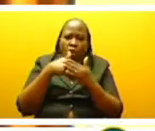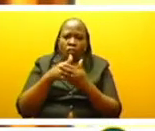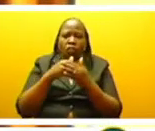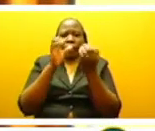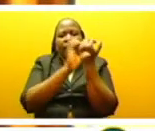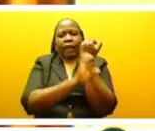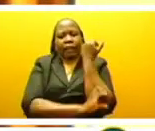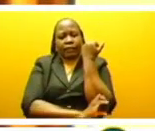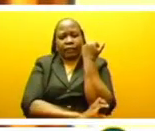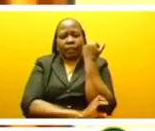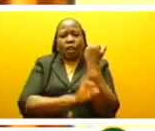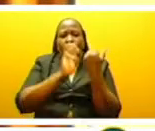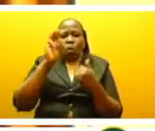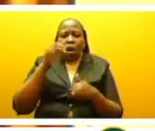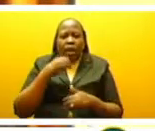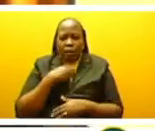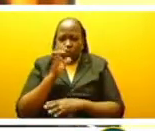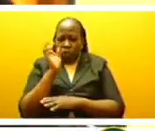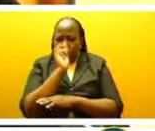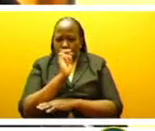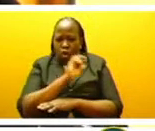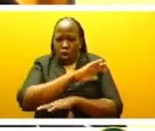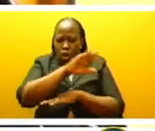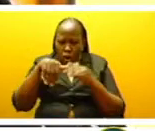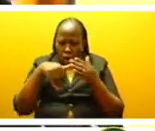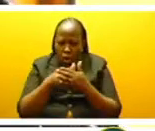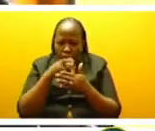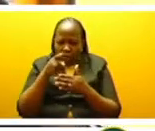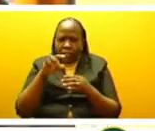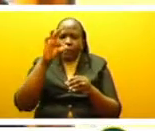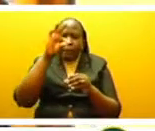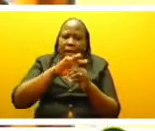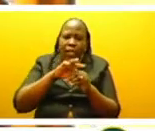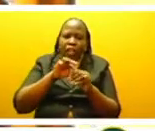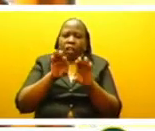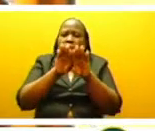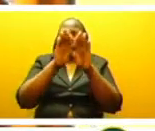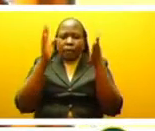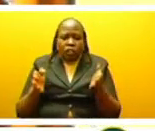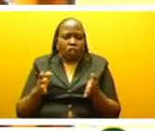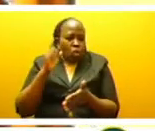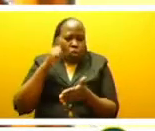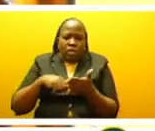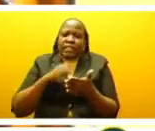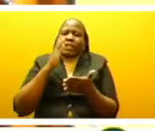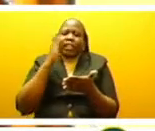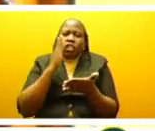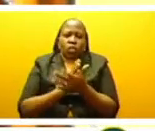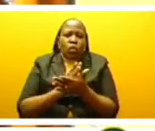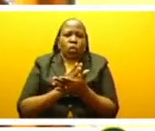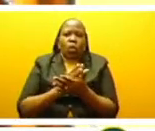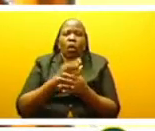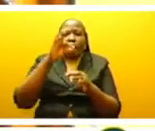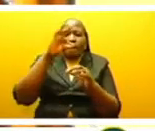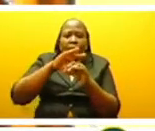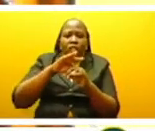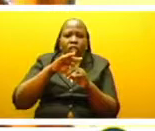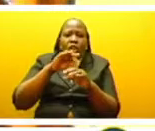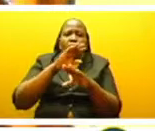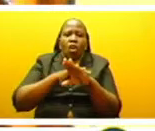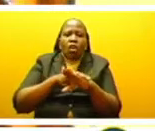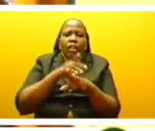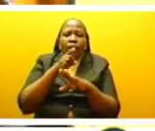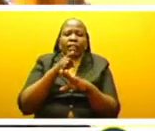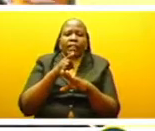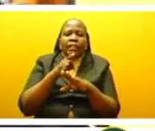We have to look at all those ballot boxes to get what are the exact stray ballots in those. But I did a